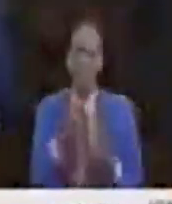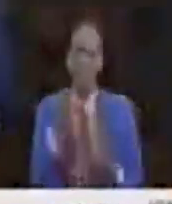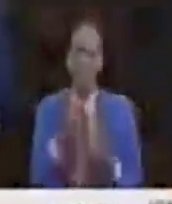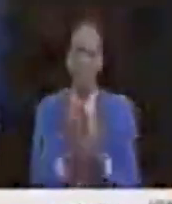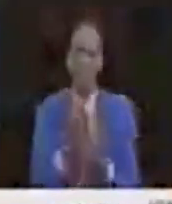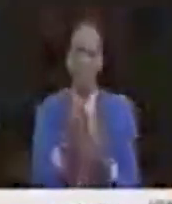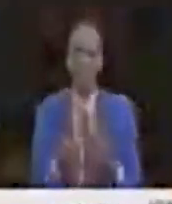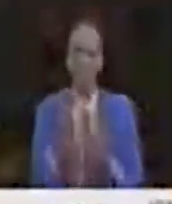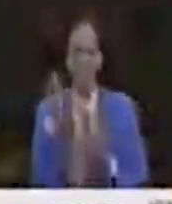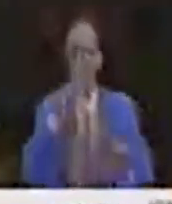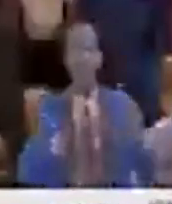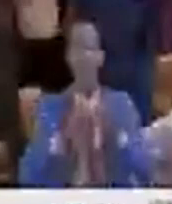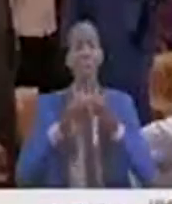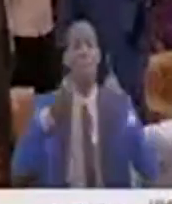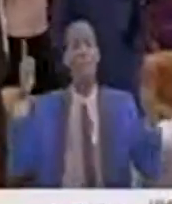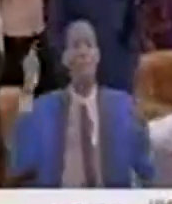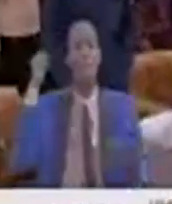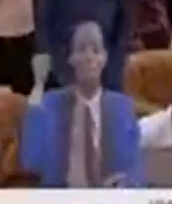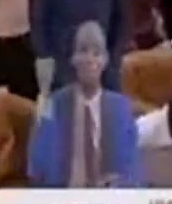another amen?